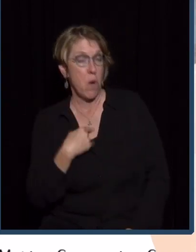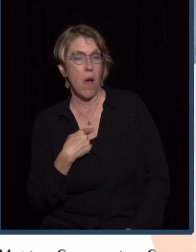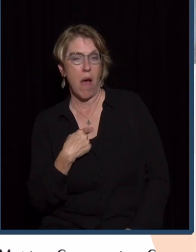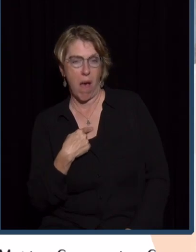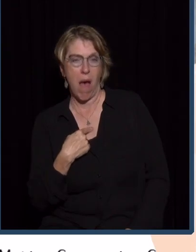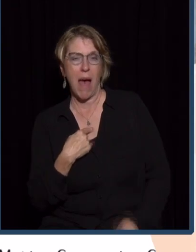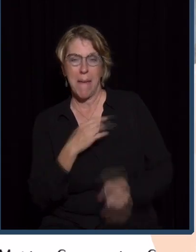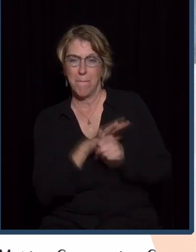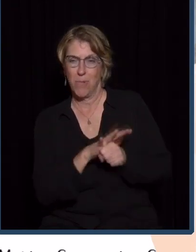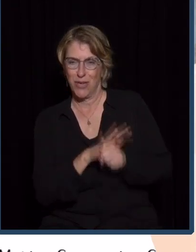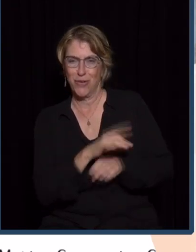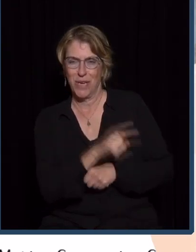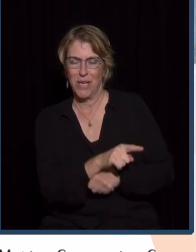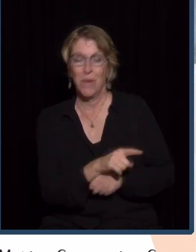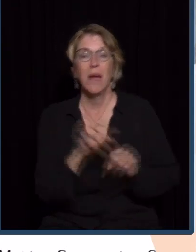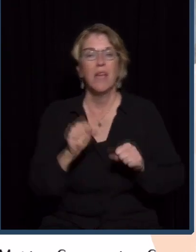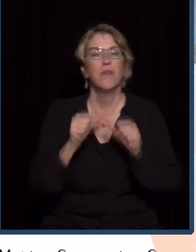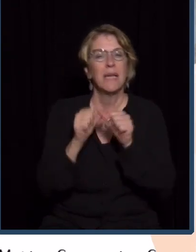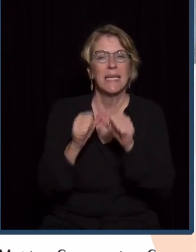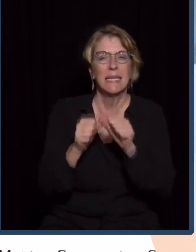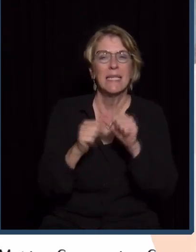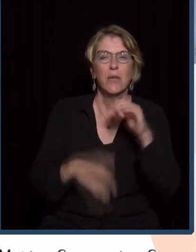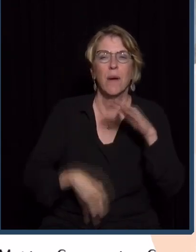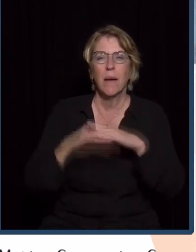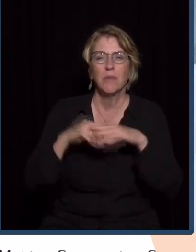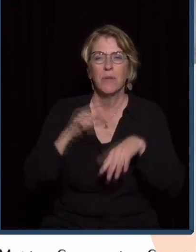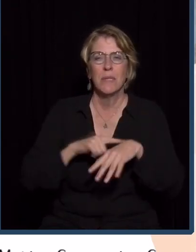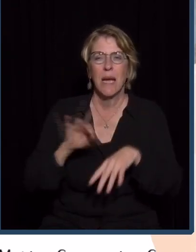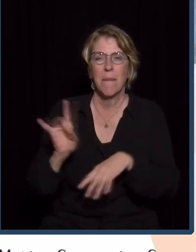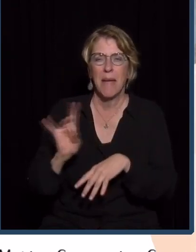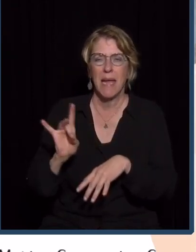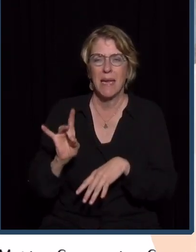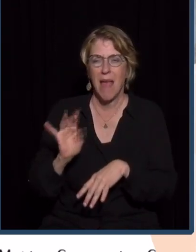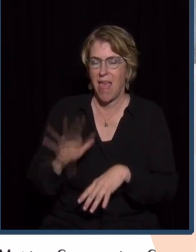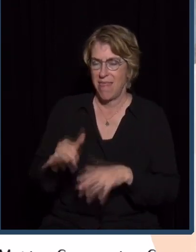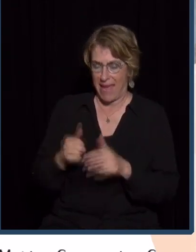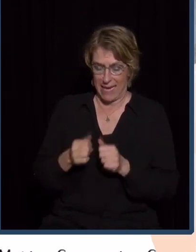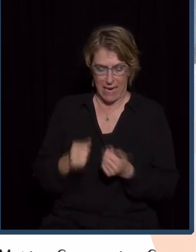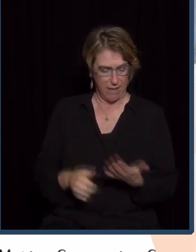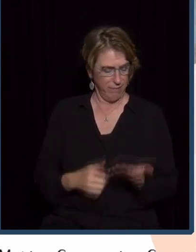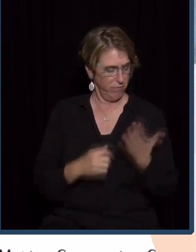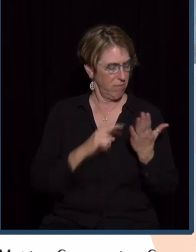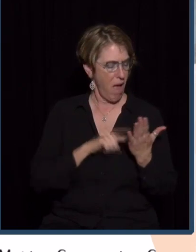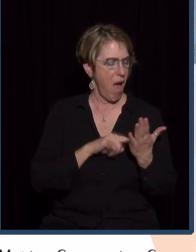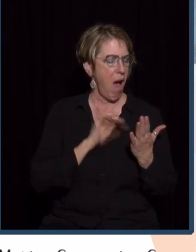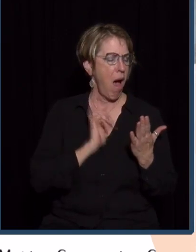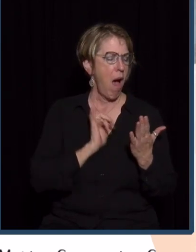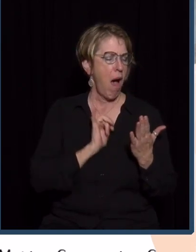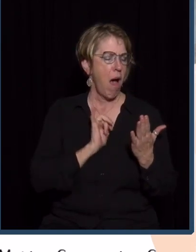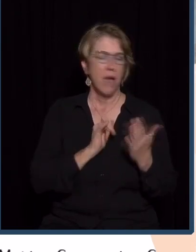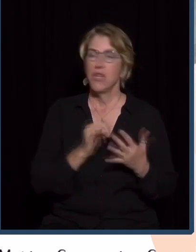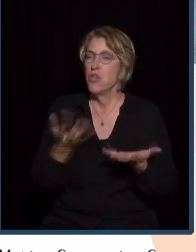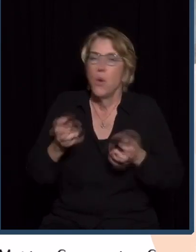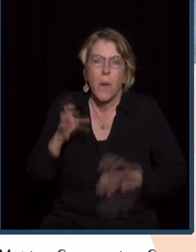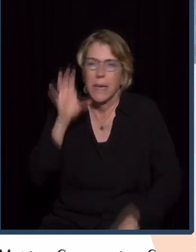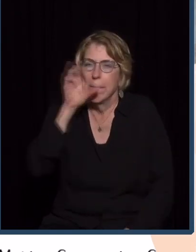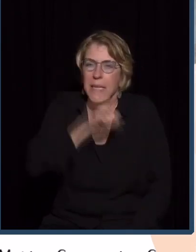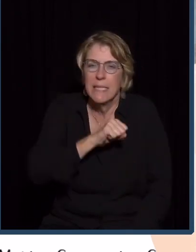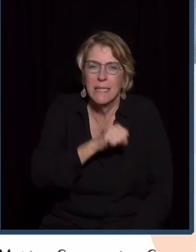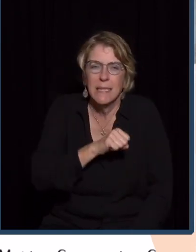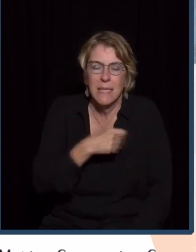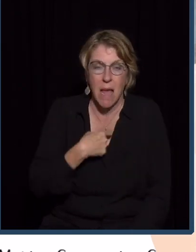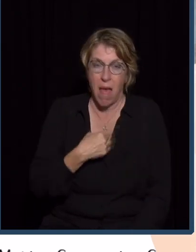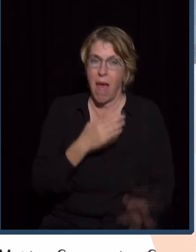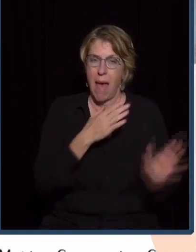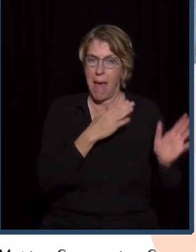right? Bid on those until 8 p.m. and you're gonna get that text message, so keep those phones out so you do not miss a thing. And I know I'm planning